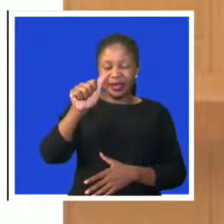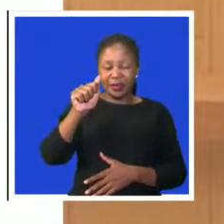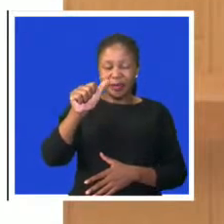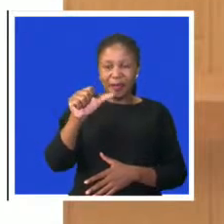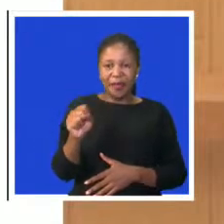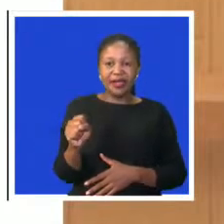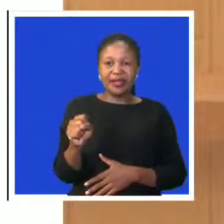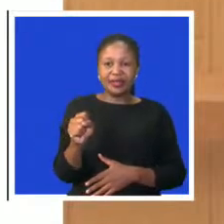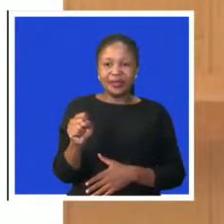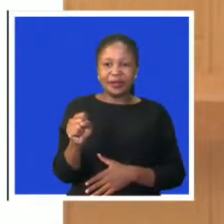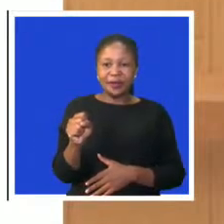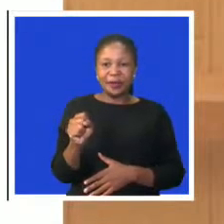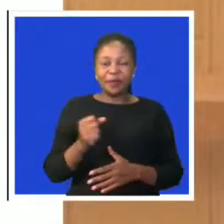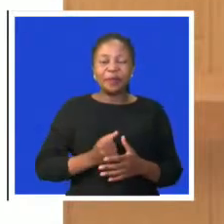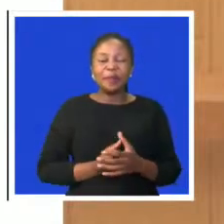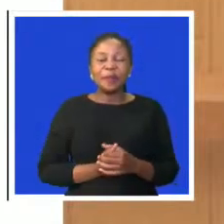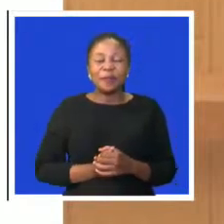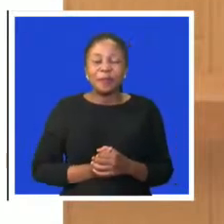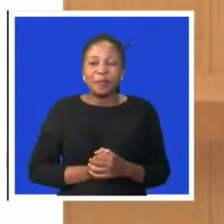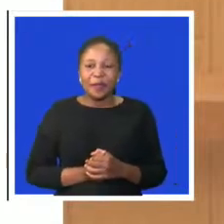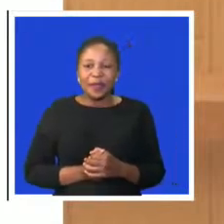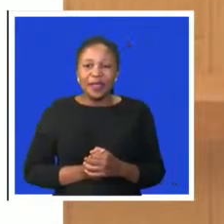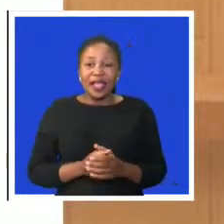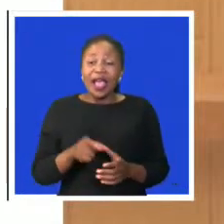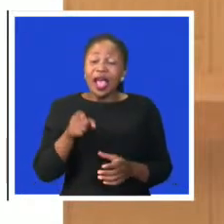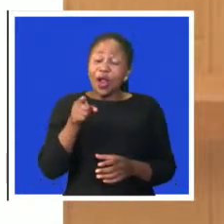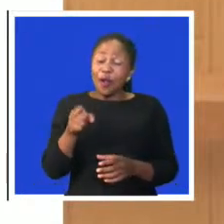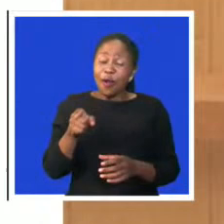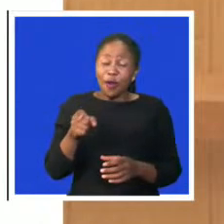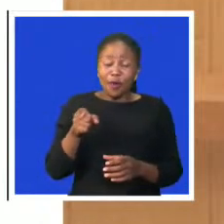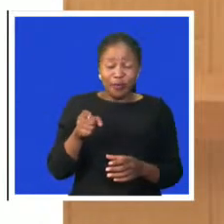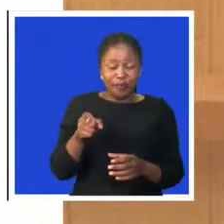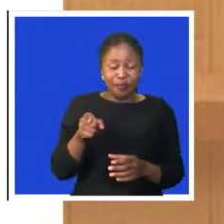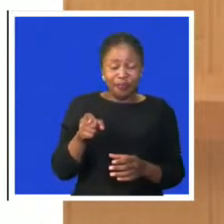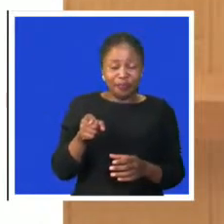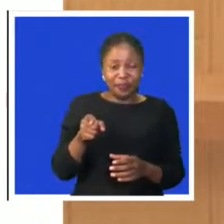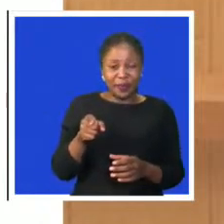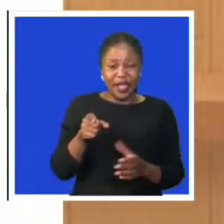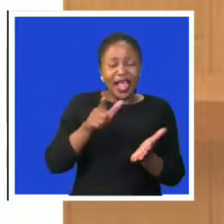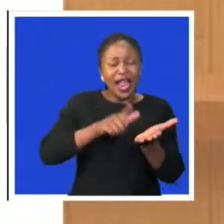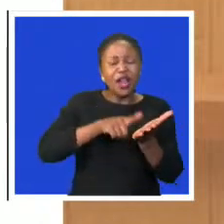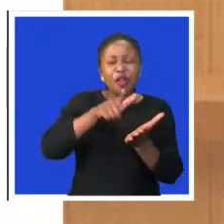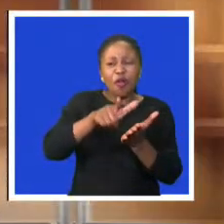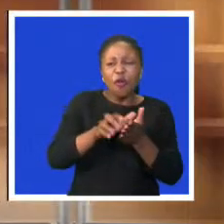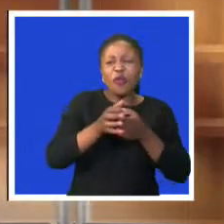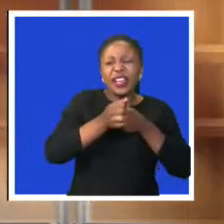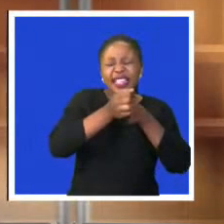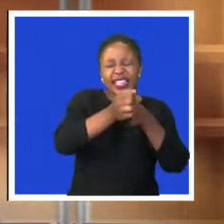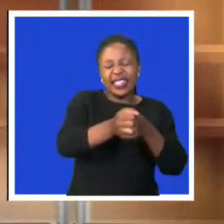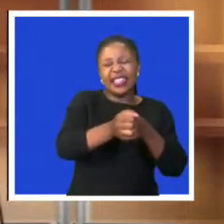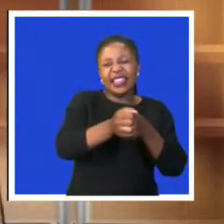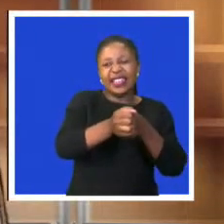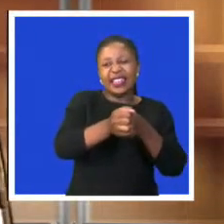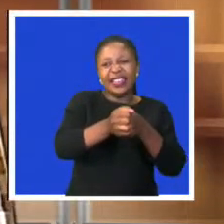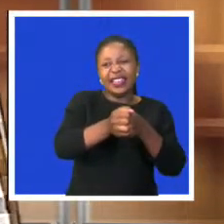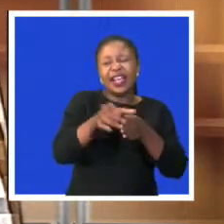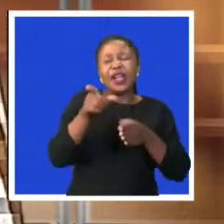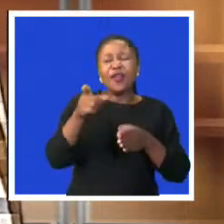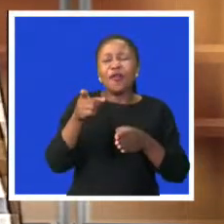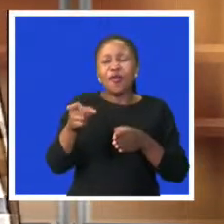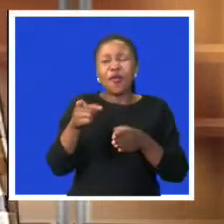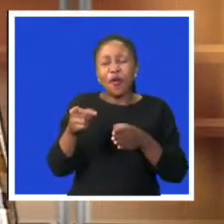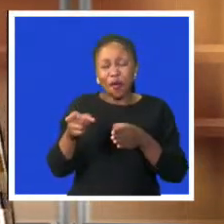Beheaded for criticizing his marriage. Herod Antipas, dear Lena, divorced his